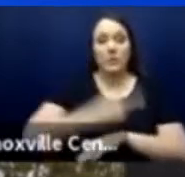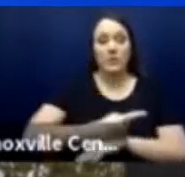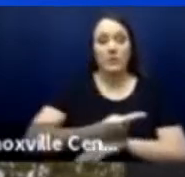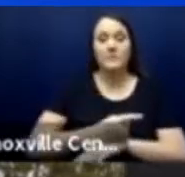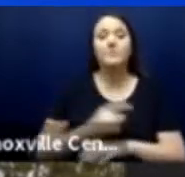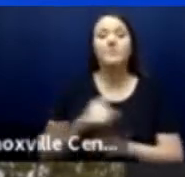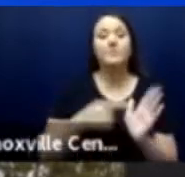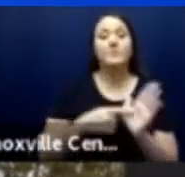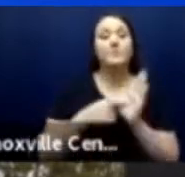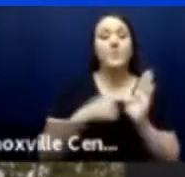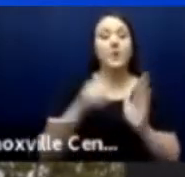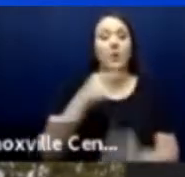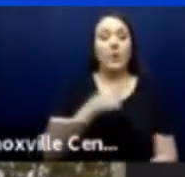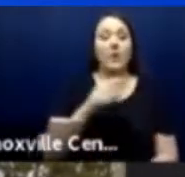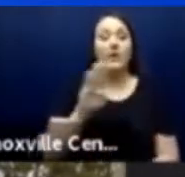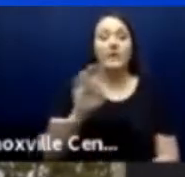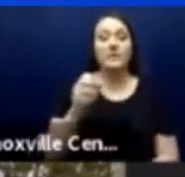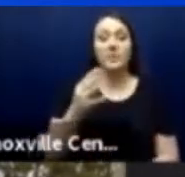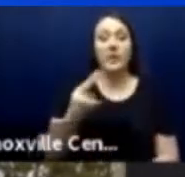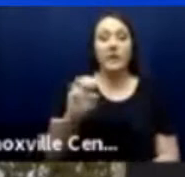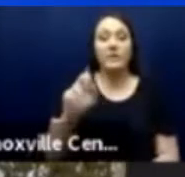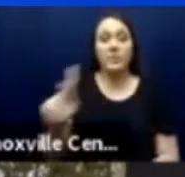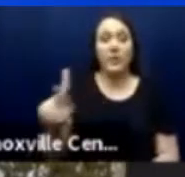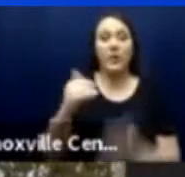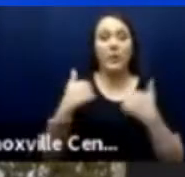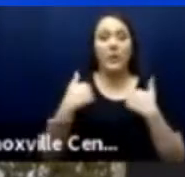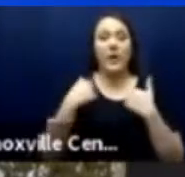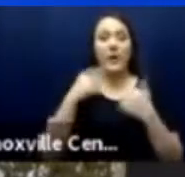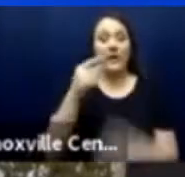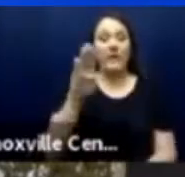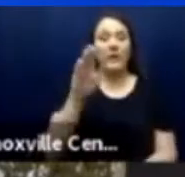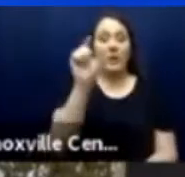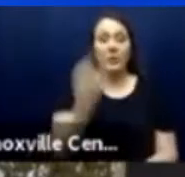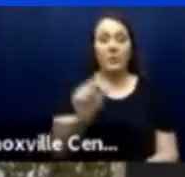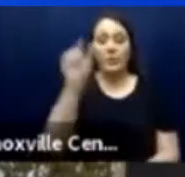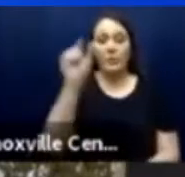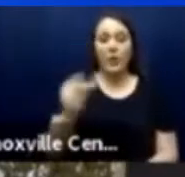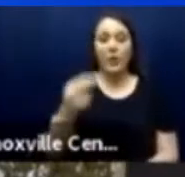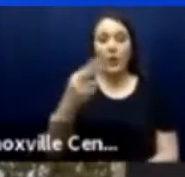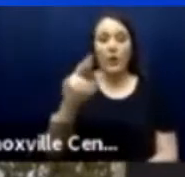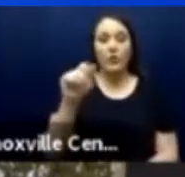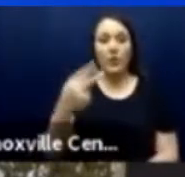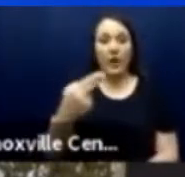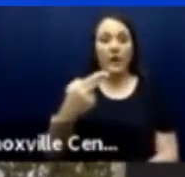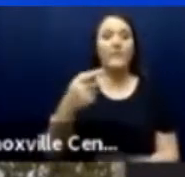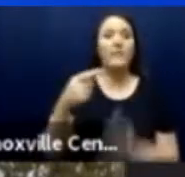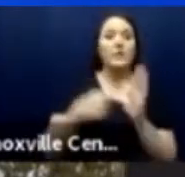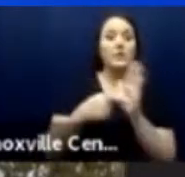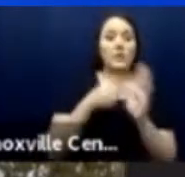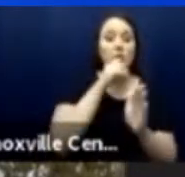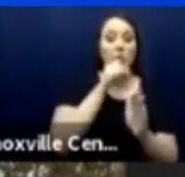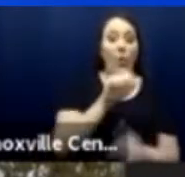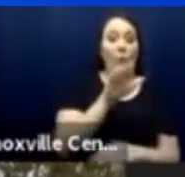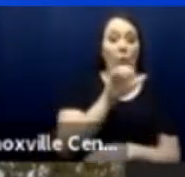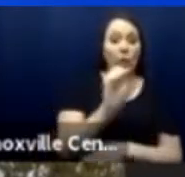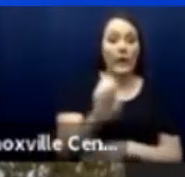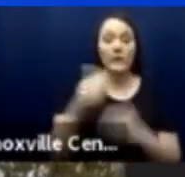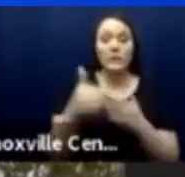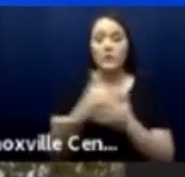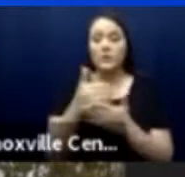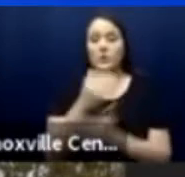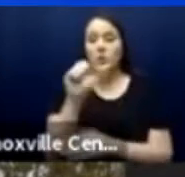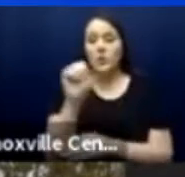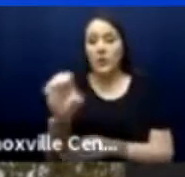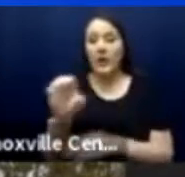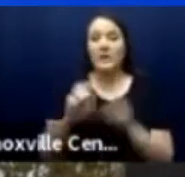To illustrate this benchmark, we have a bar graph that shows previous cases, new cases, and the growth rate over time.